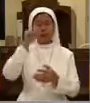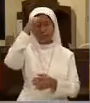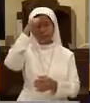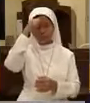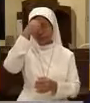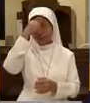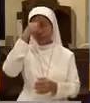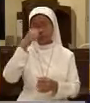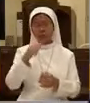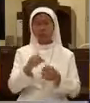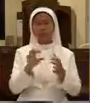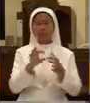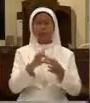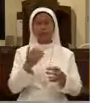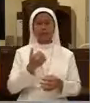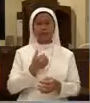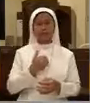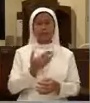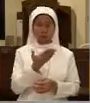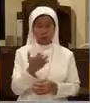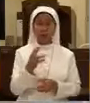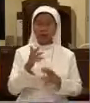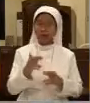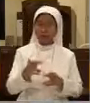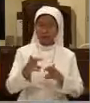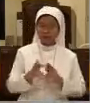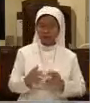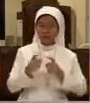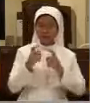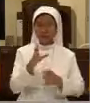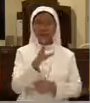have received the gift, now do it, but